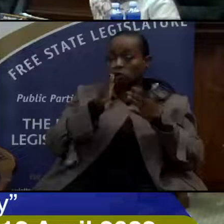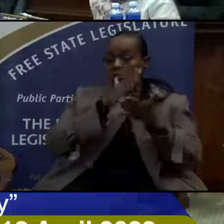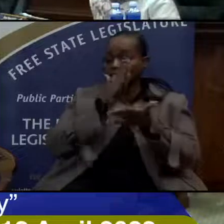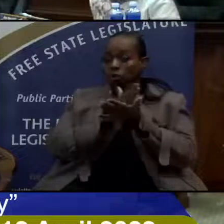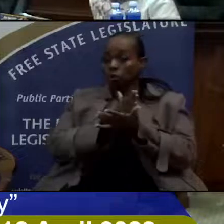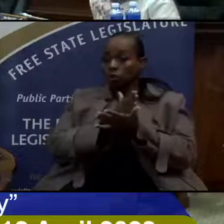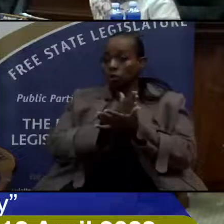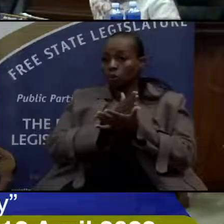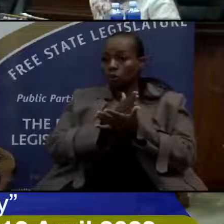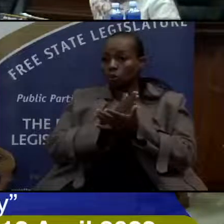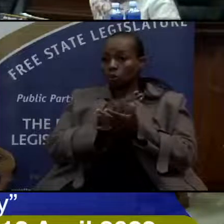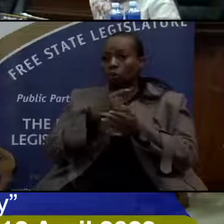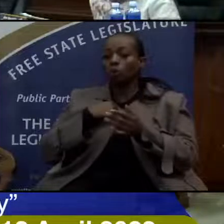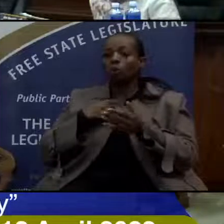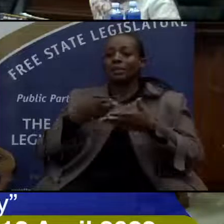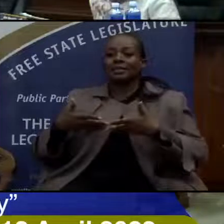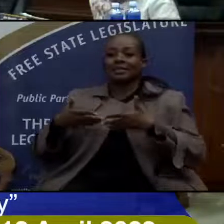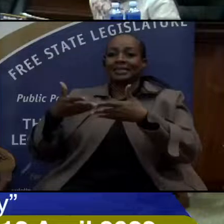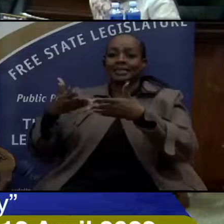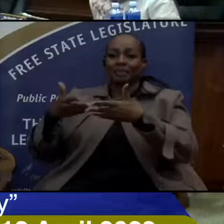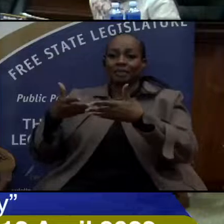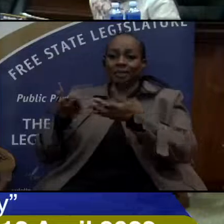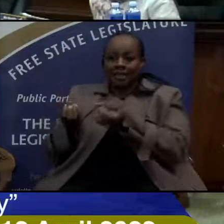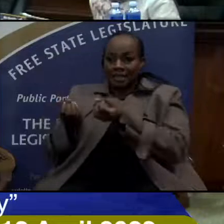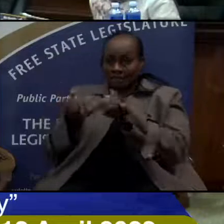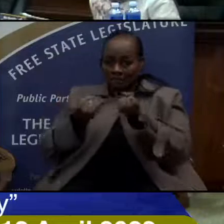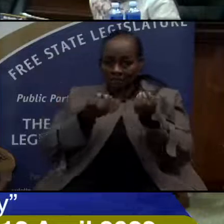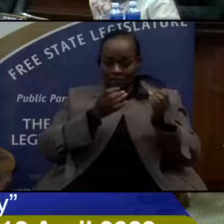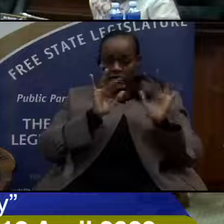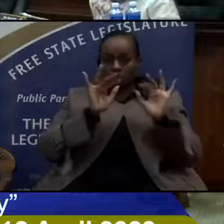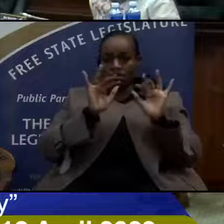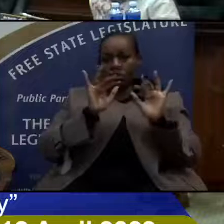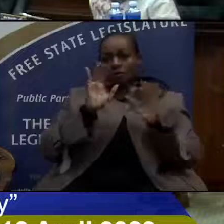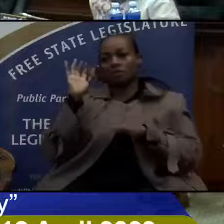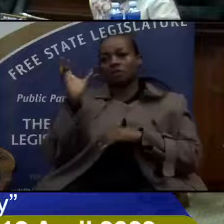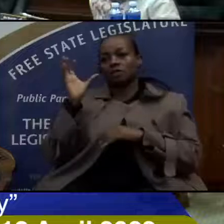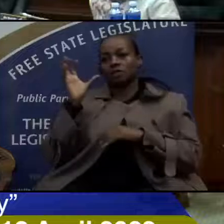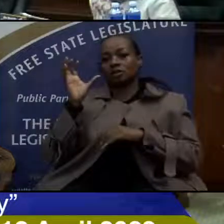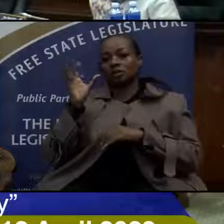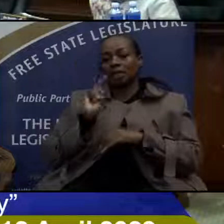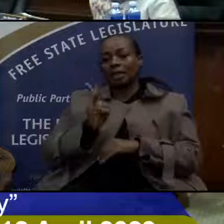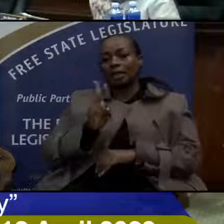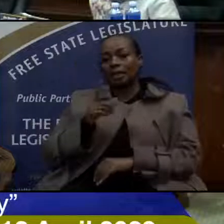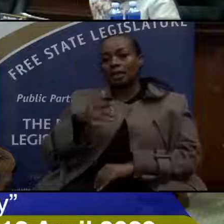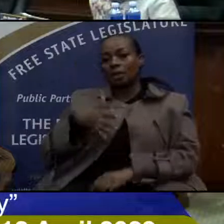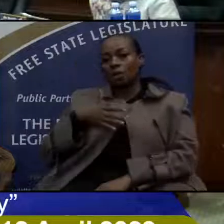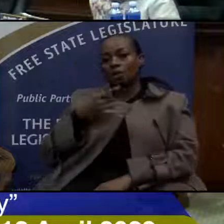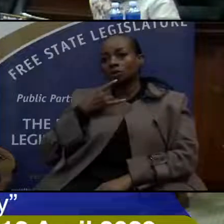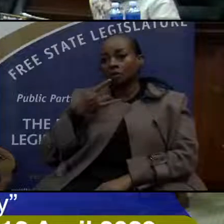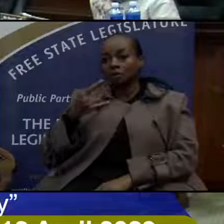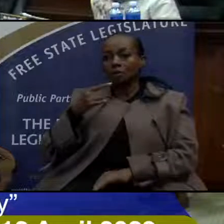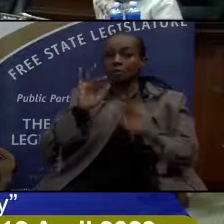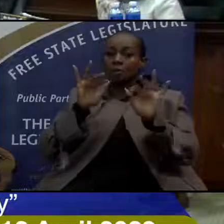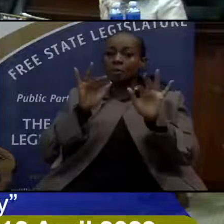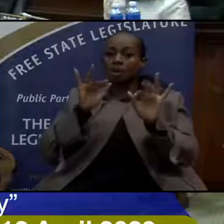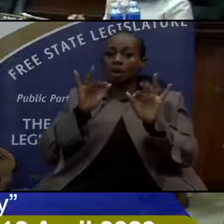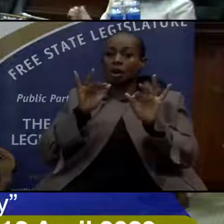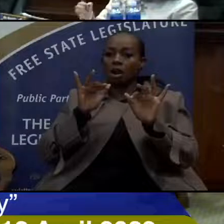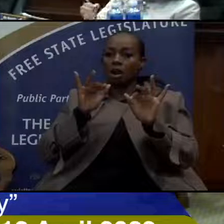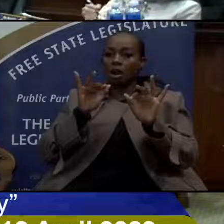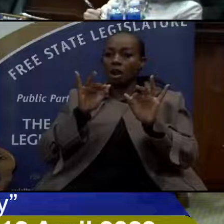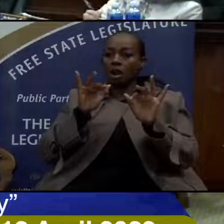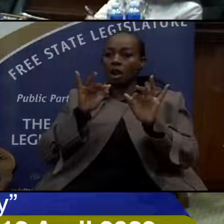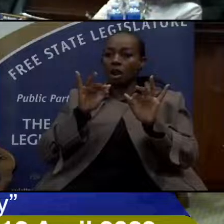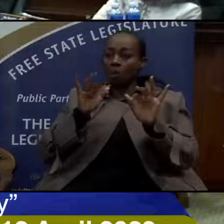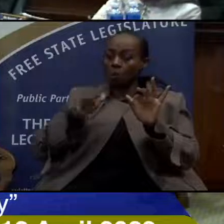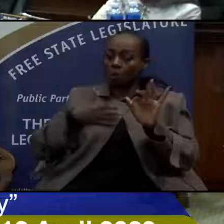ensure that the service is rendered to our people. Let me remind you, our people want nothing else but